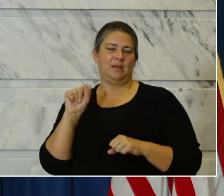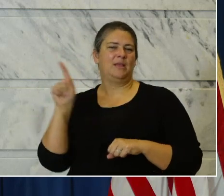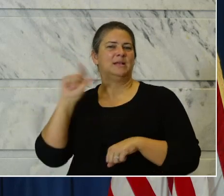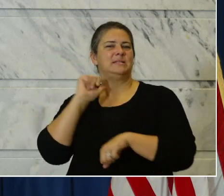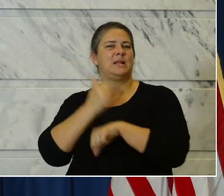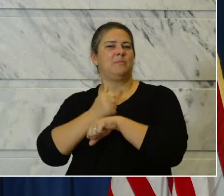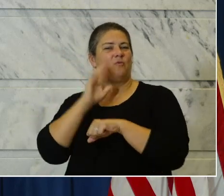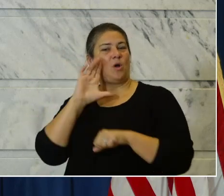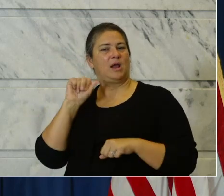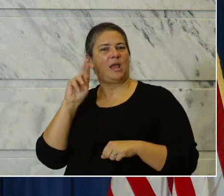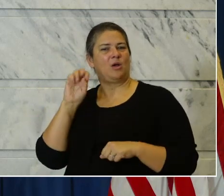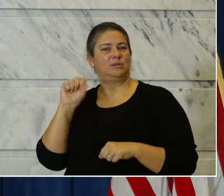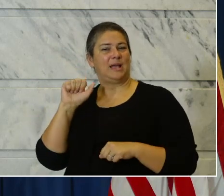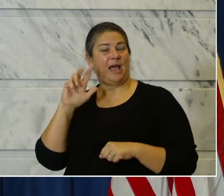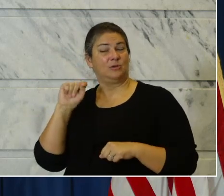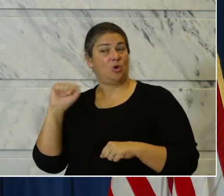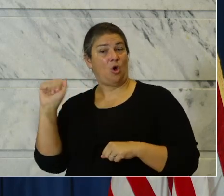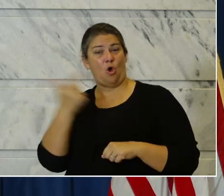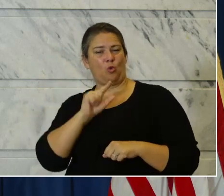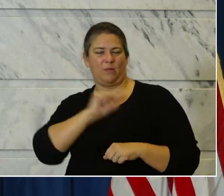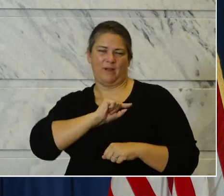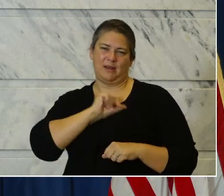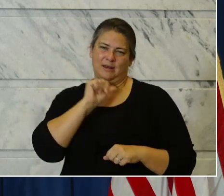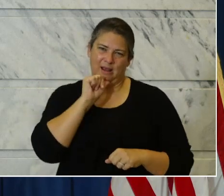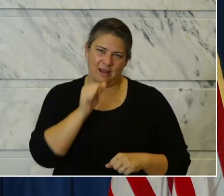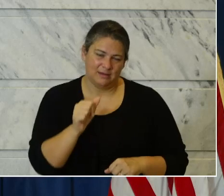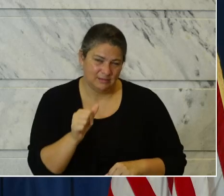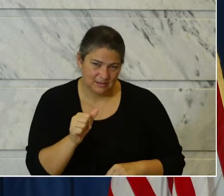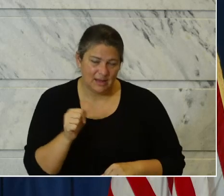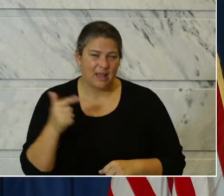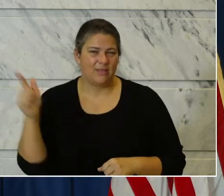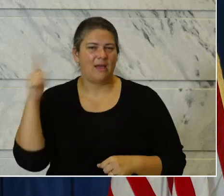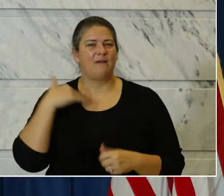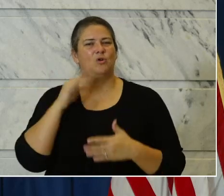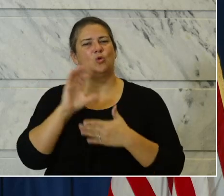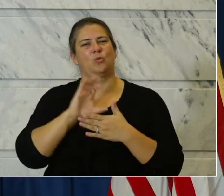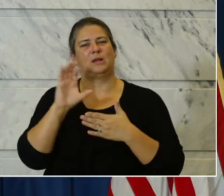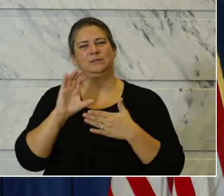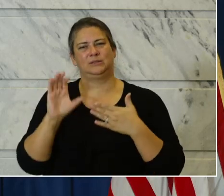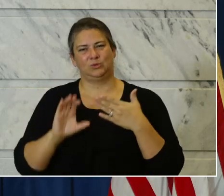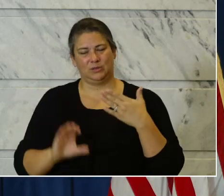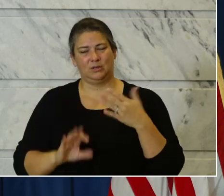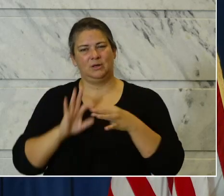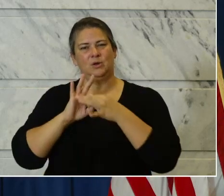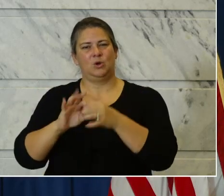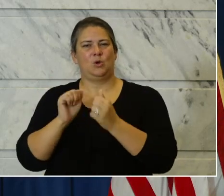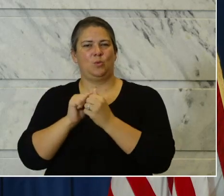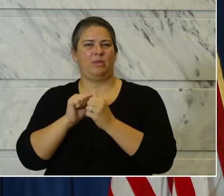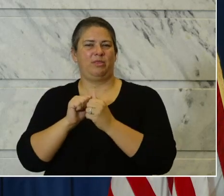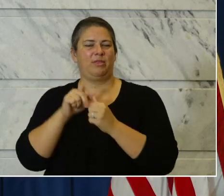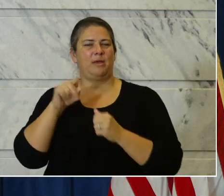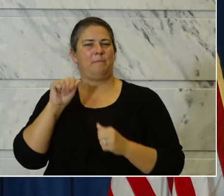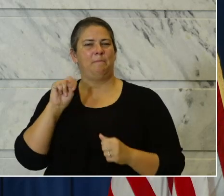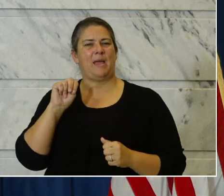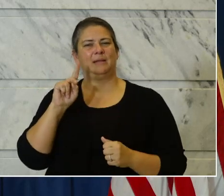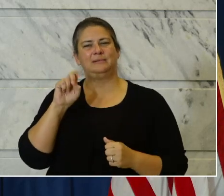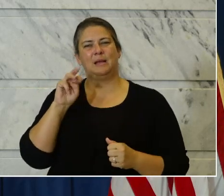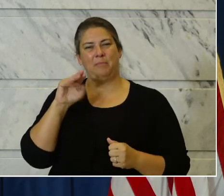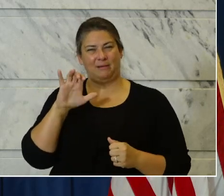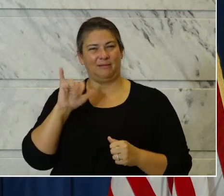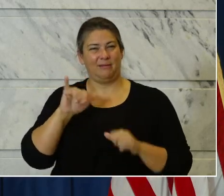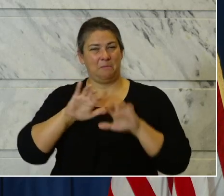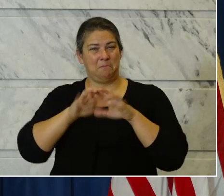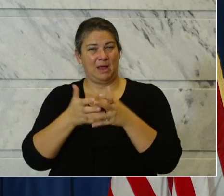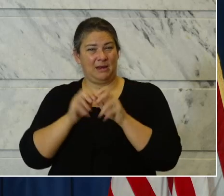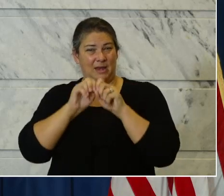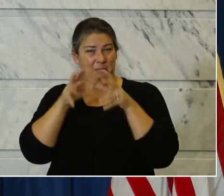Act. Obviously, there's base eligibility criteria related to the pandemic, but unfortunately, fear of